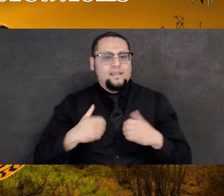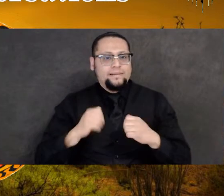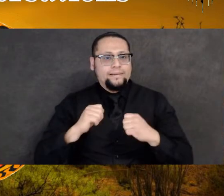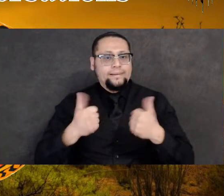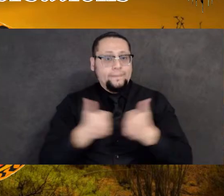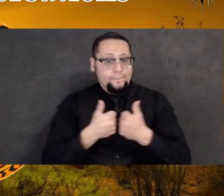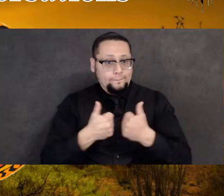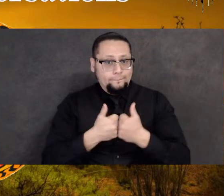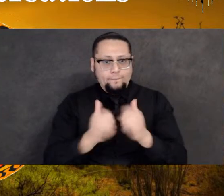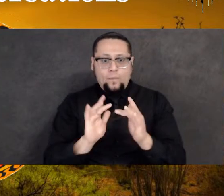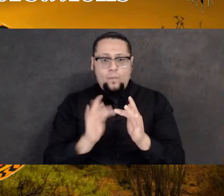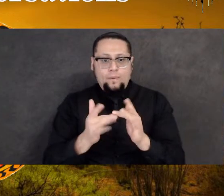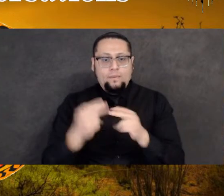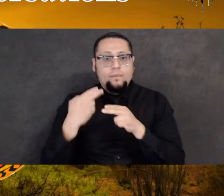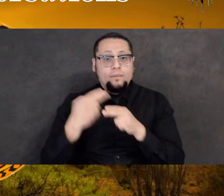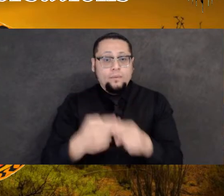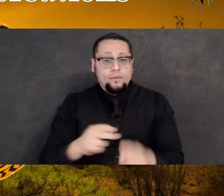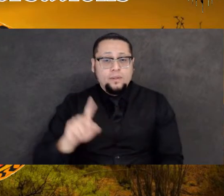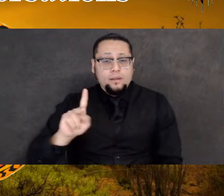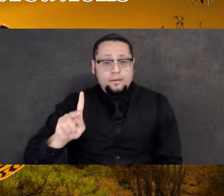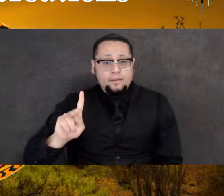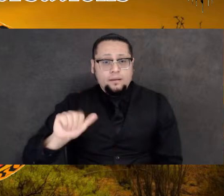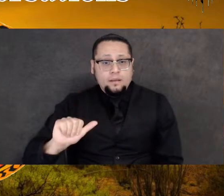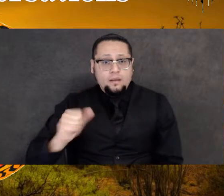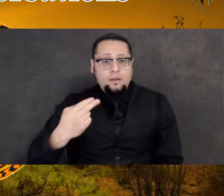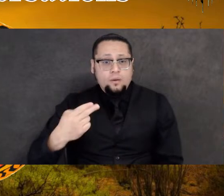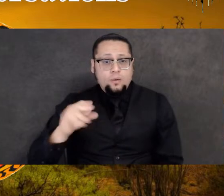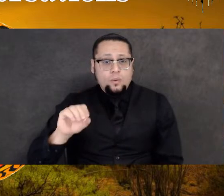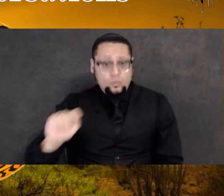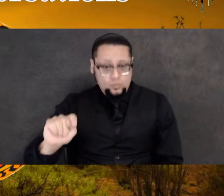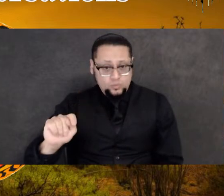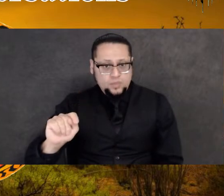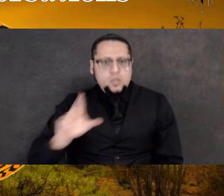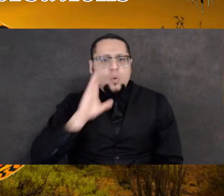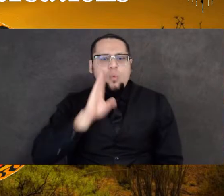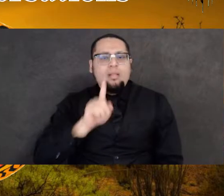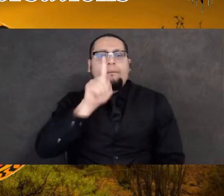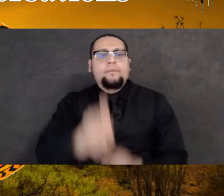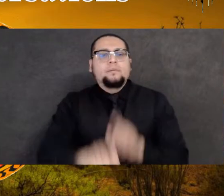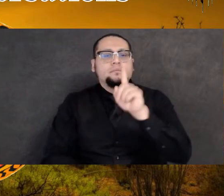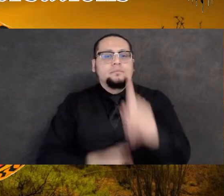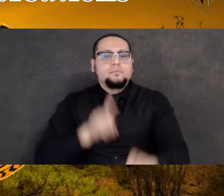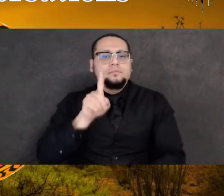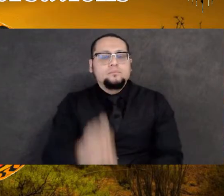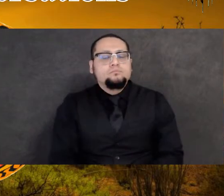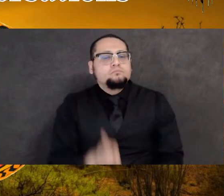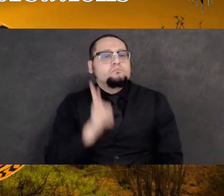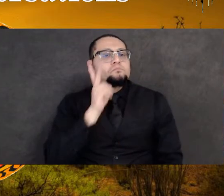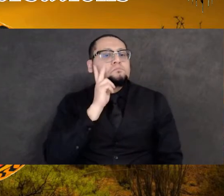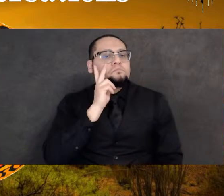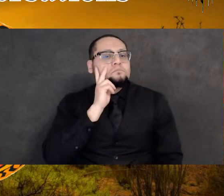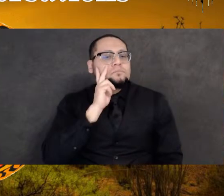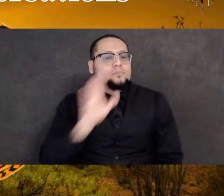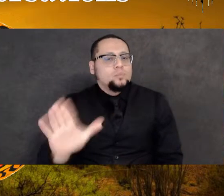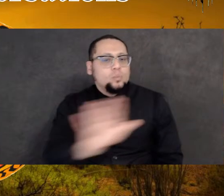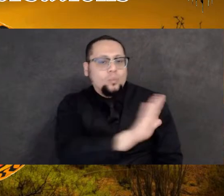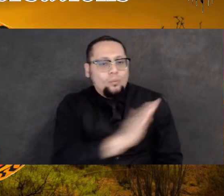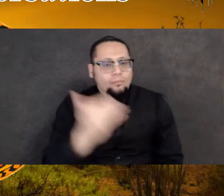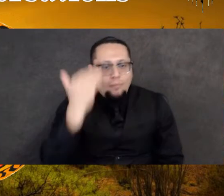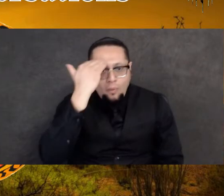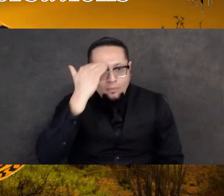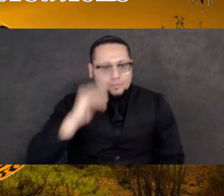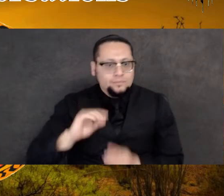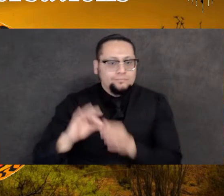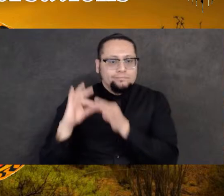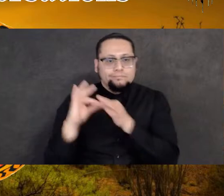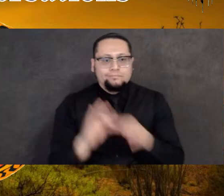and we're going to ask you several questions and just see what do you know and what don't you know about local